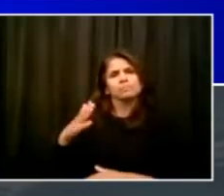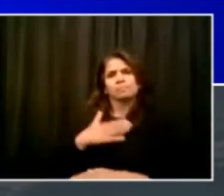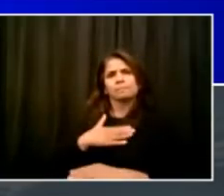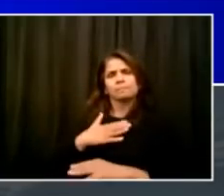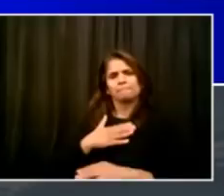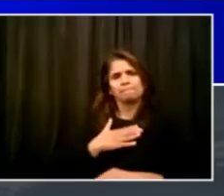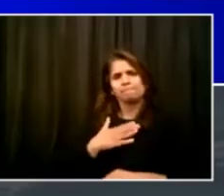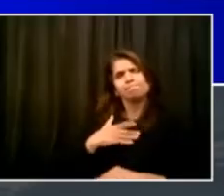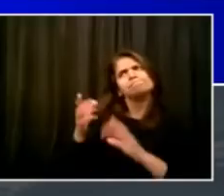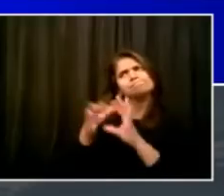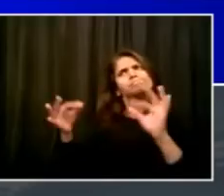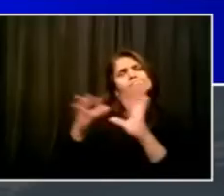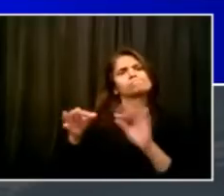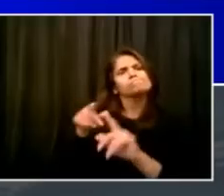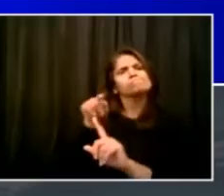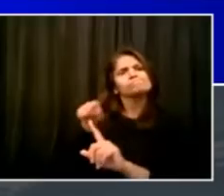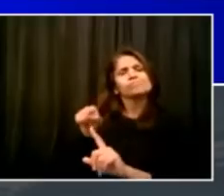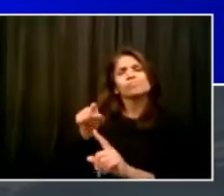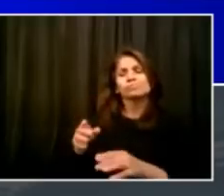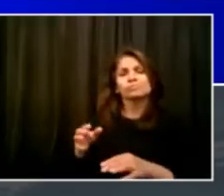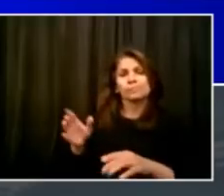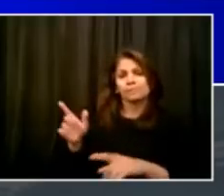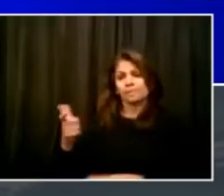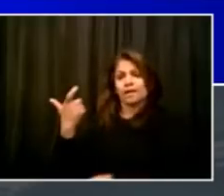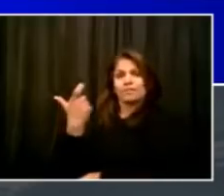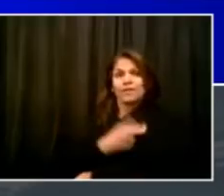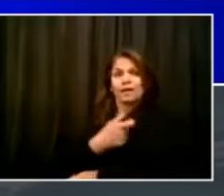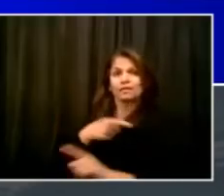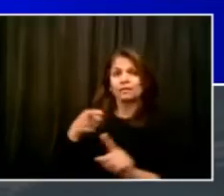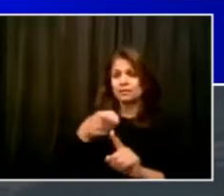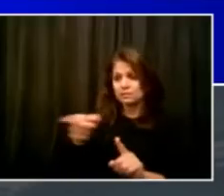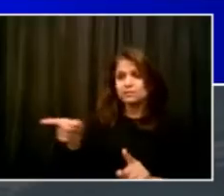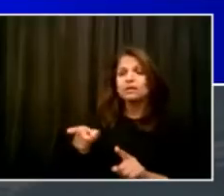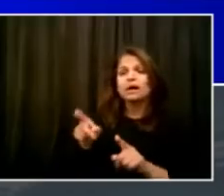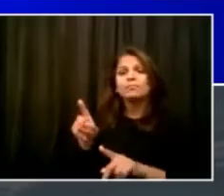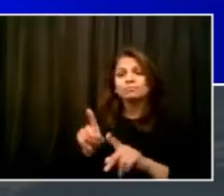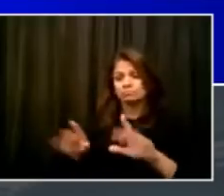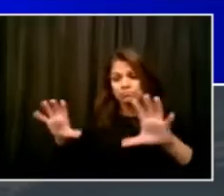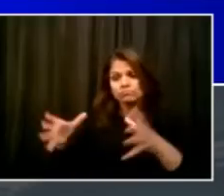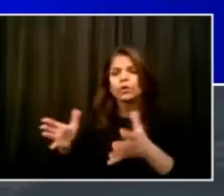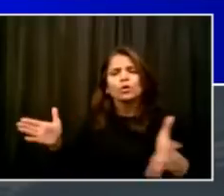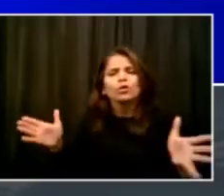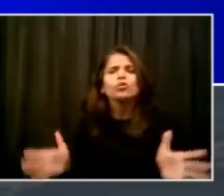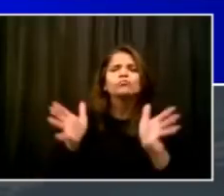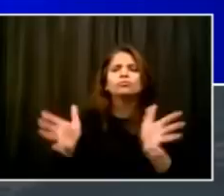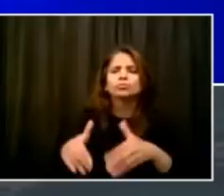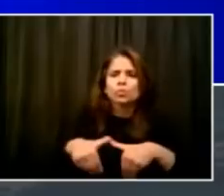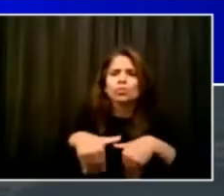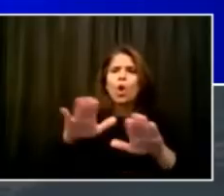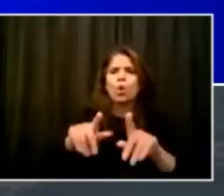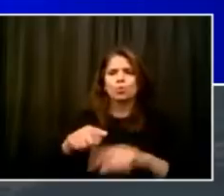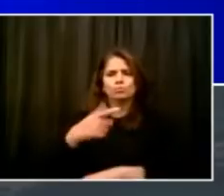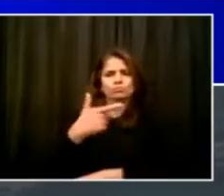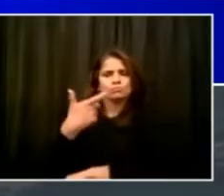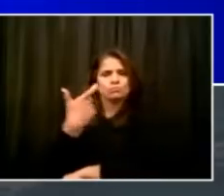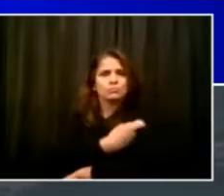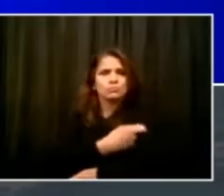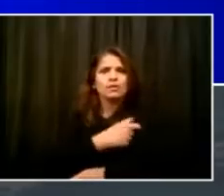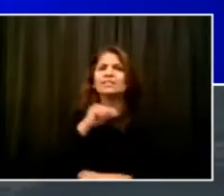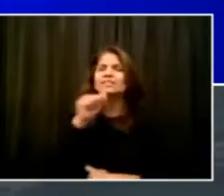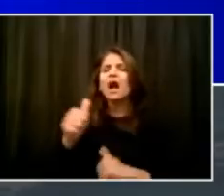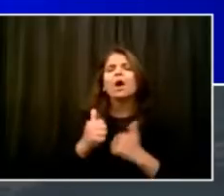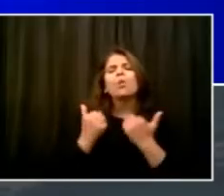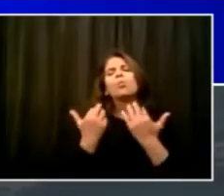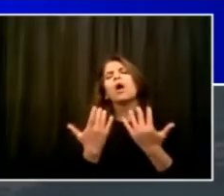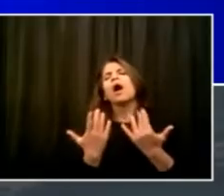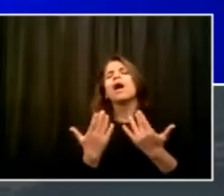vaccinated. We're in a much better situation than we were. Go back to when we started looking at this data. The slice of data we